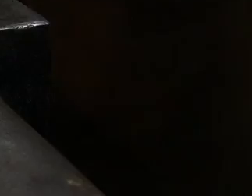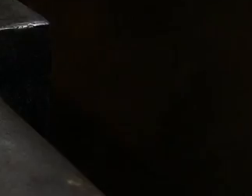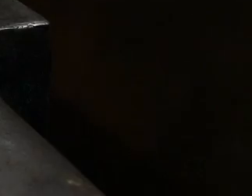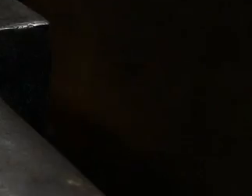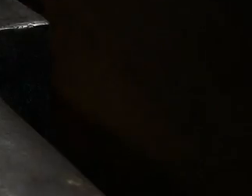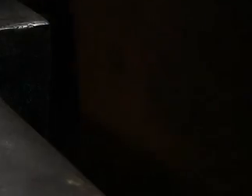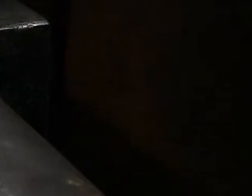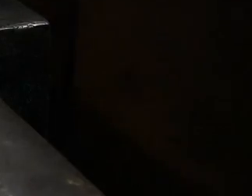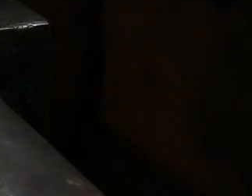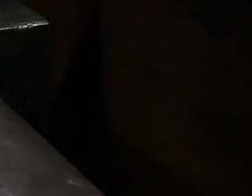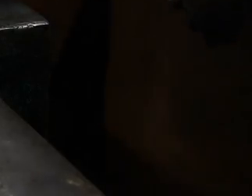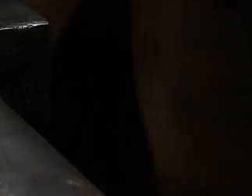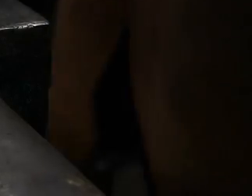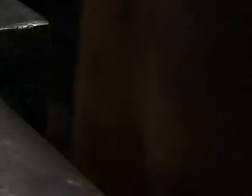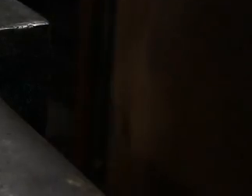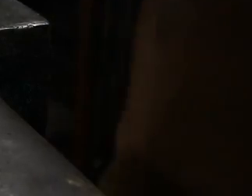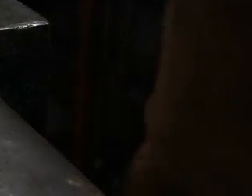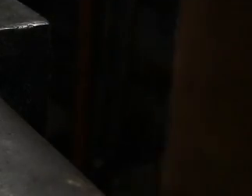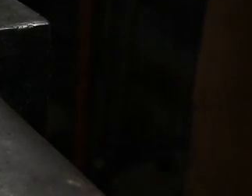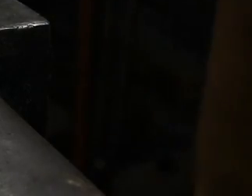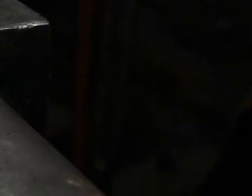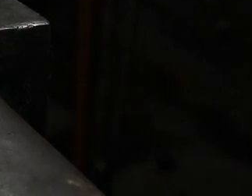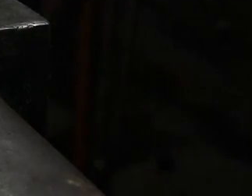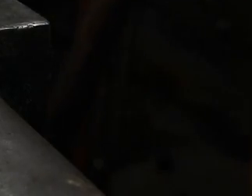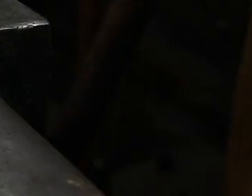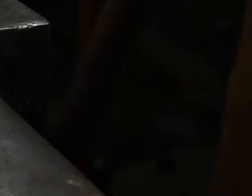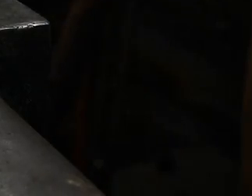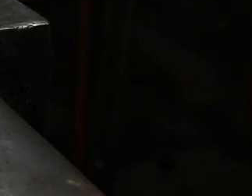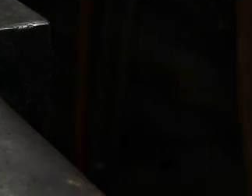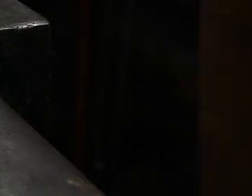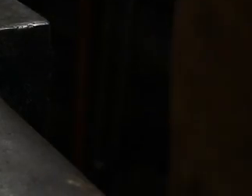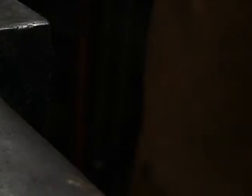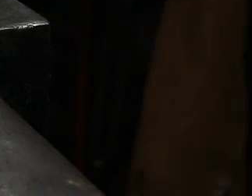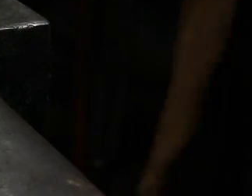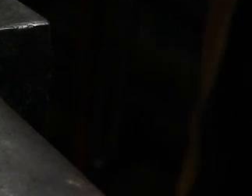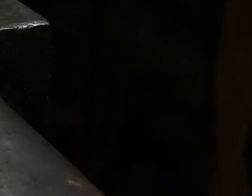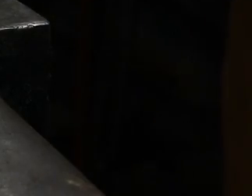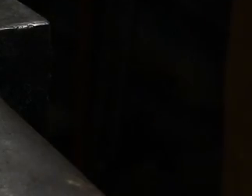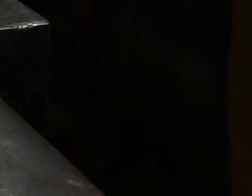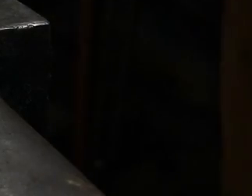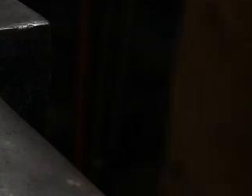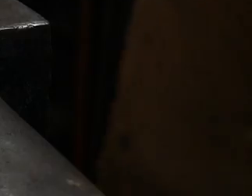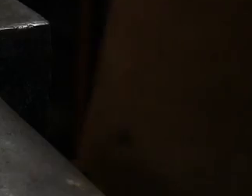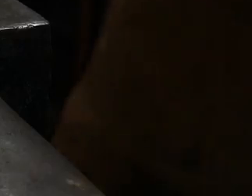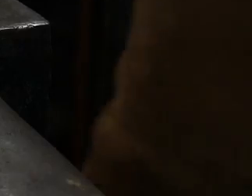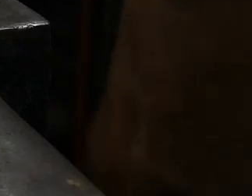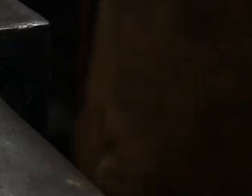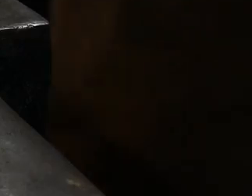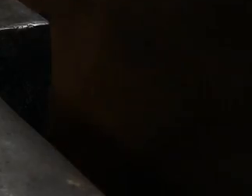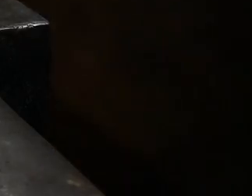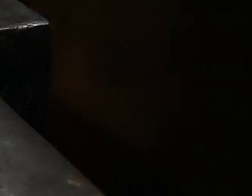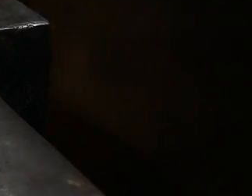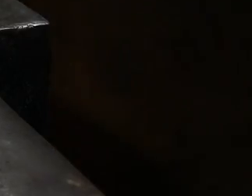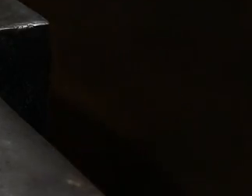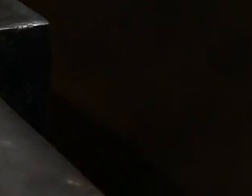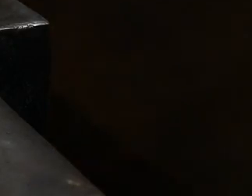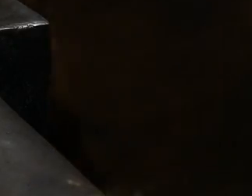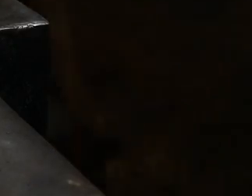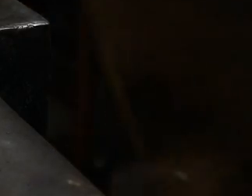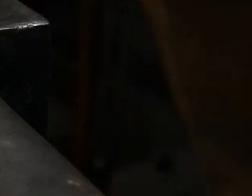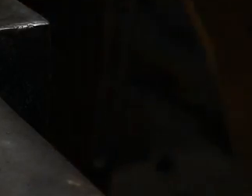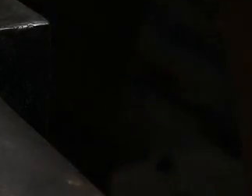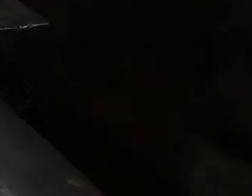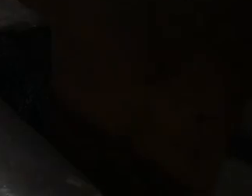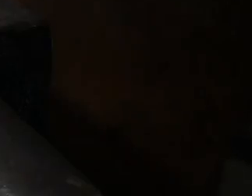So now we can set this bar aside. Now we don't need it anymore. To set it under the forge. That's how he started the bad habit of doing that in the